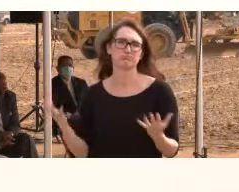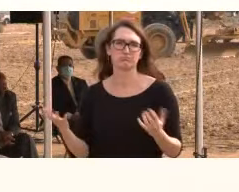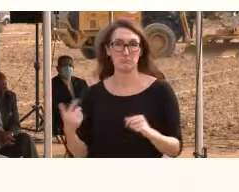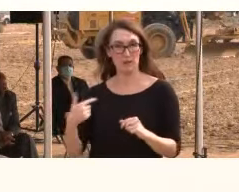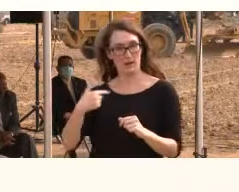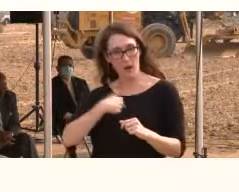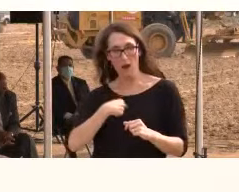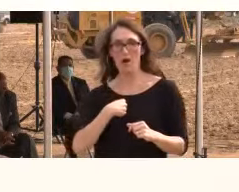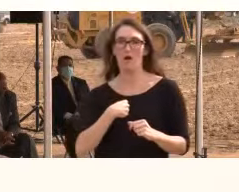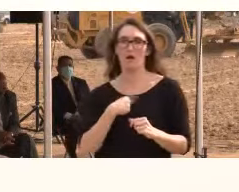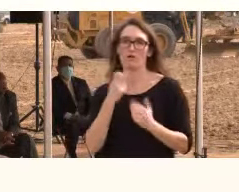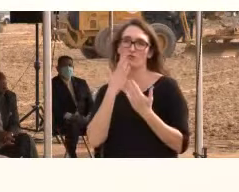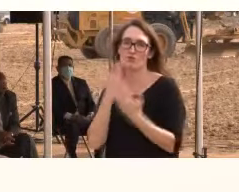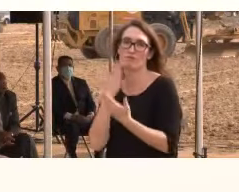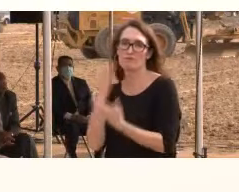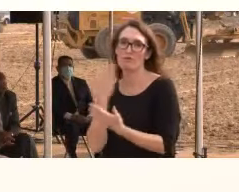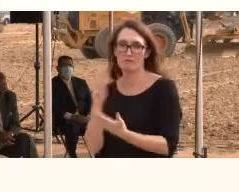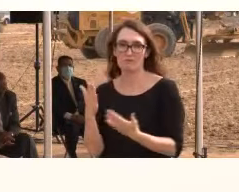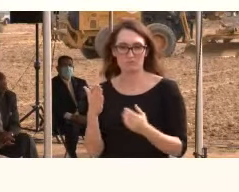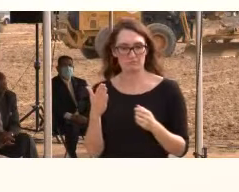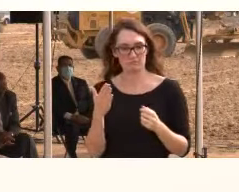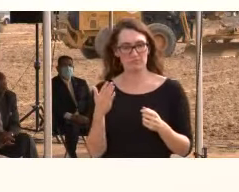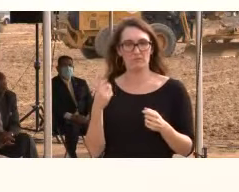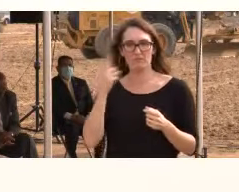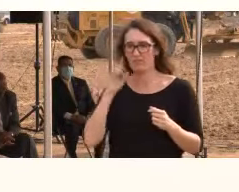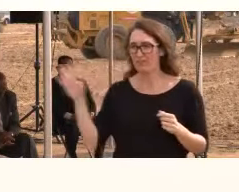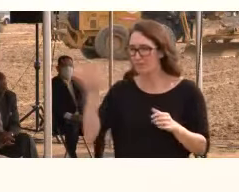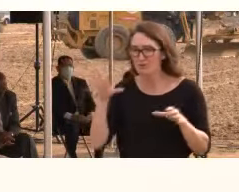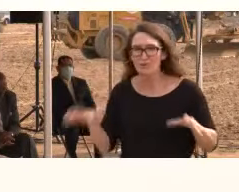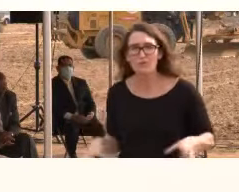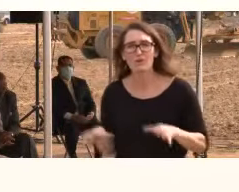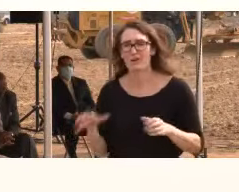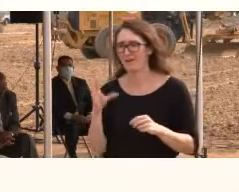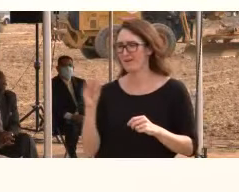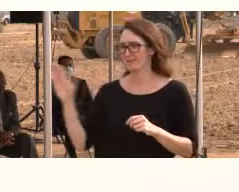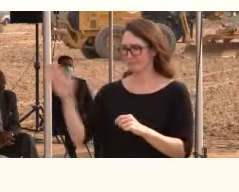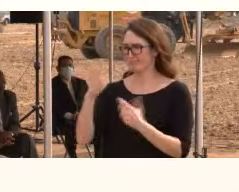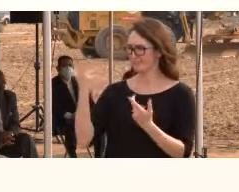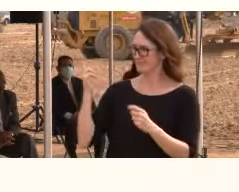and I'm indeed grateful for their work and their legacy.